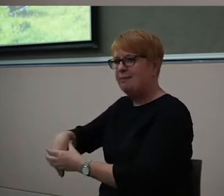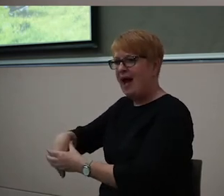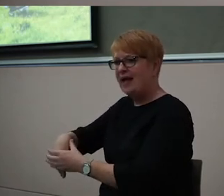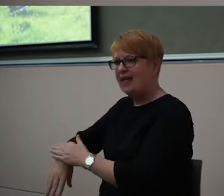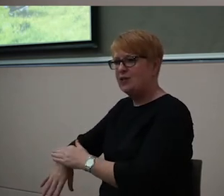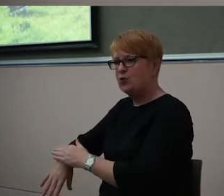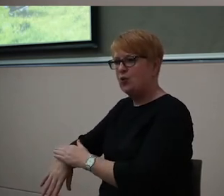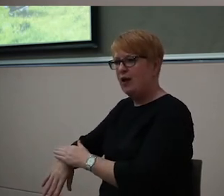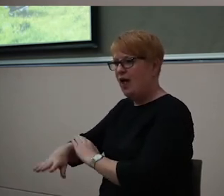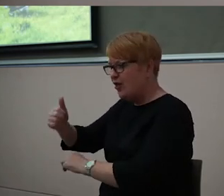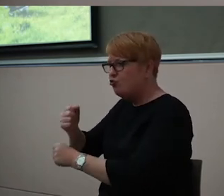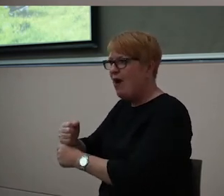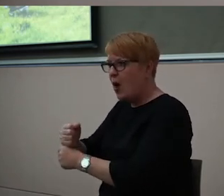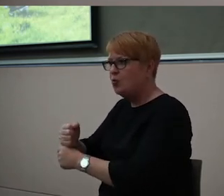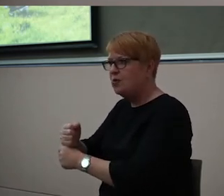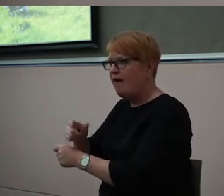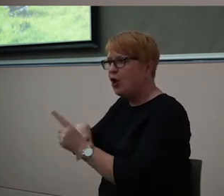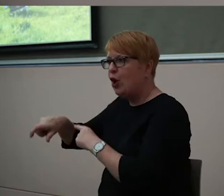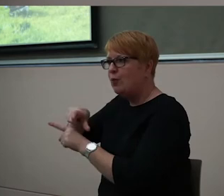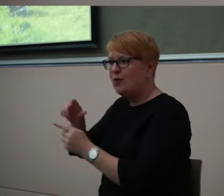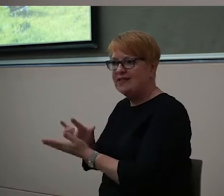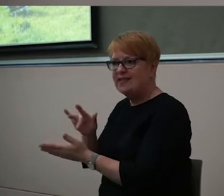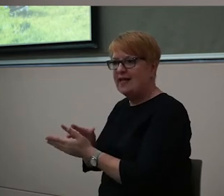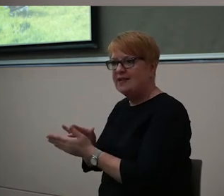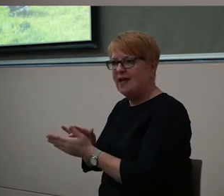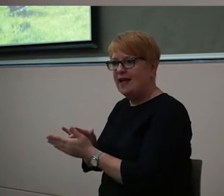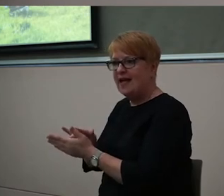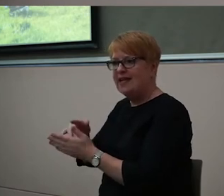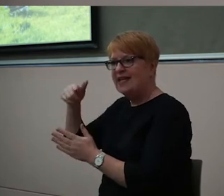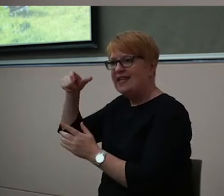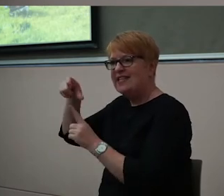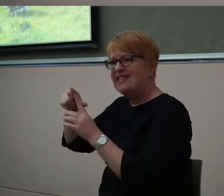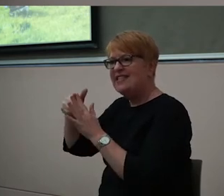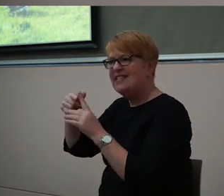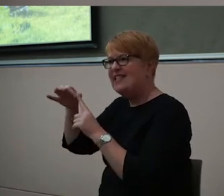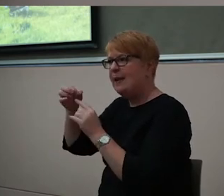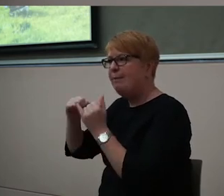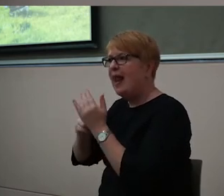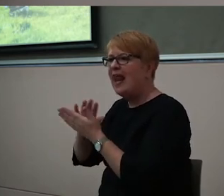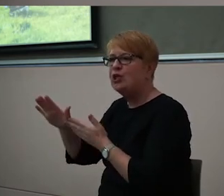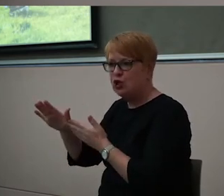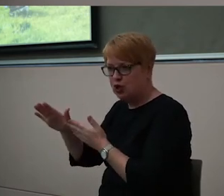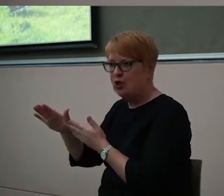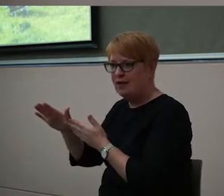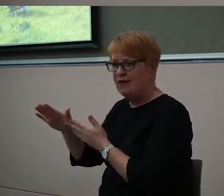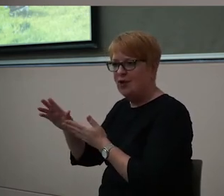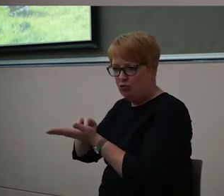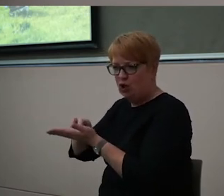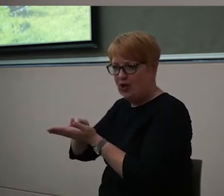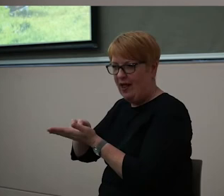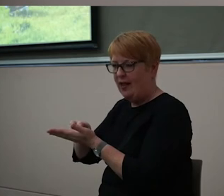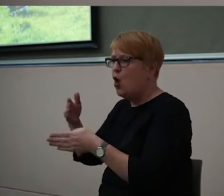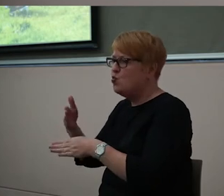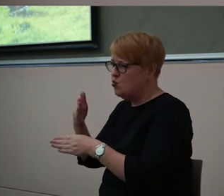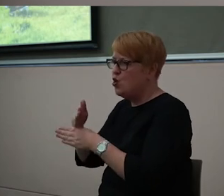In that section of the archive, I could see this like evidence of this, of